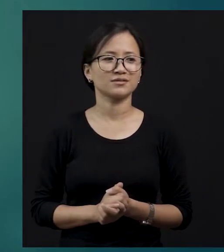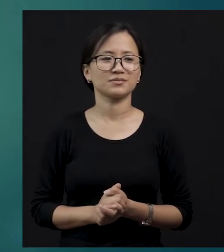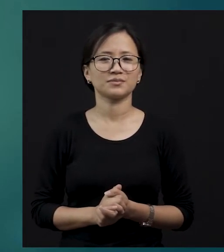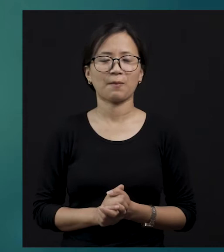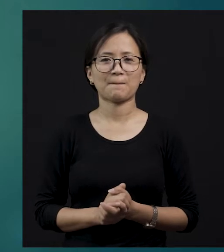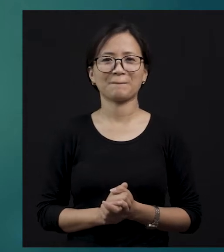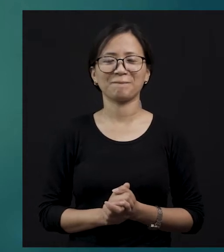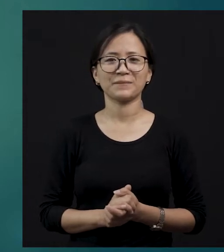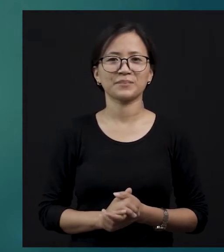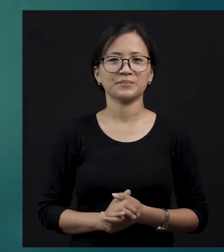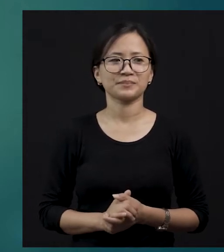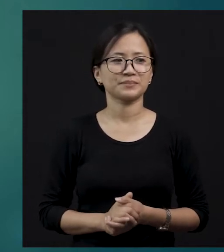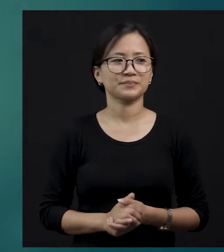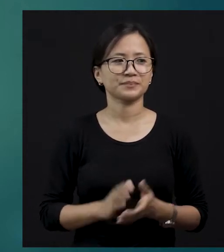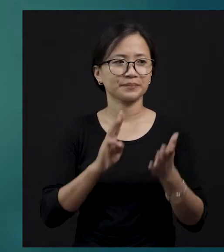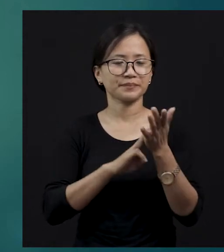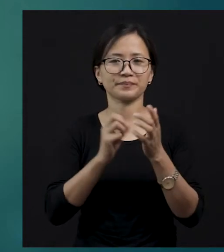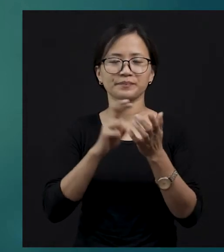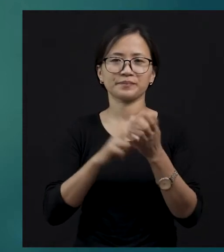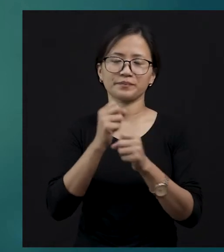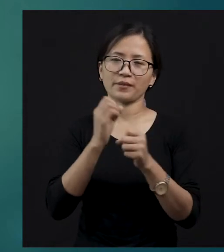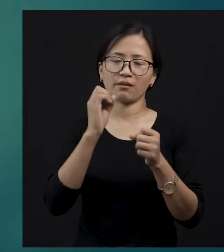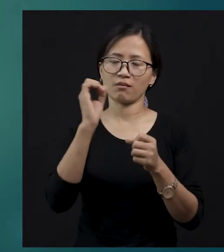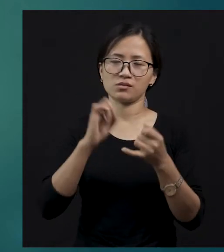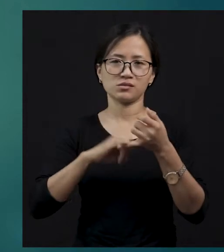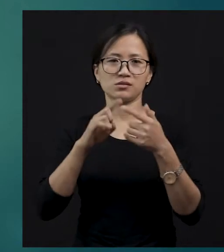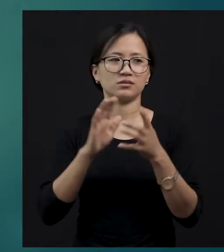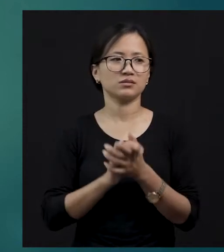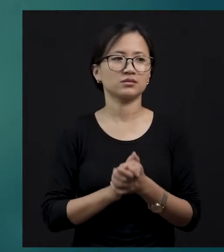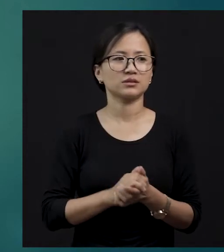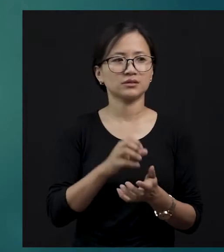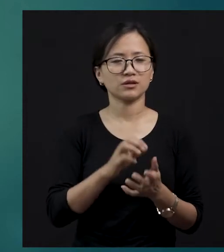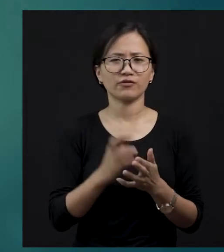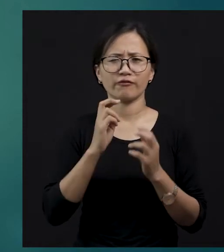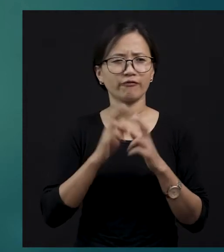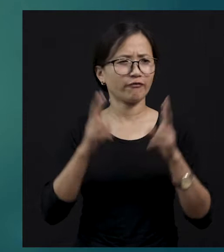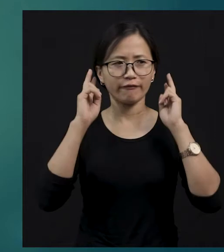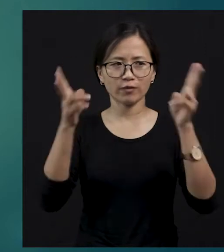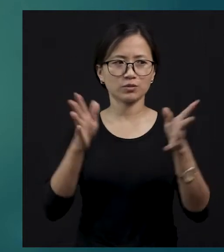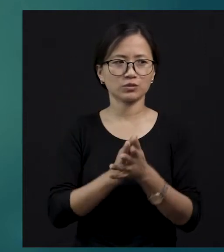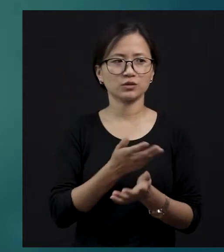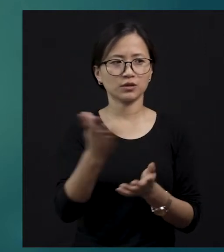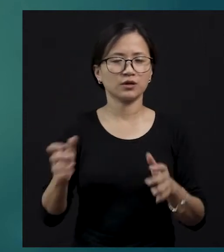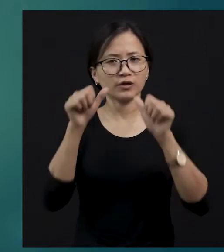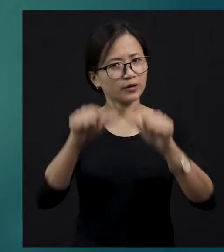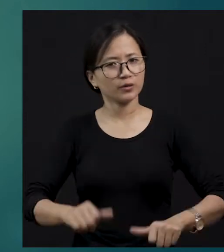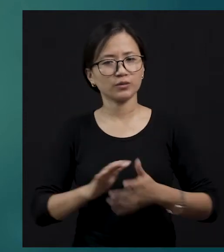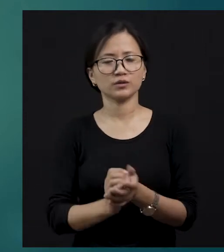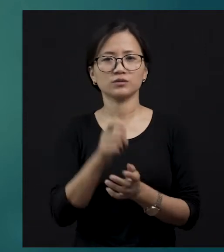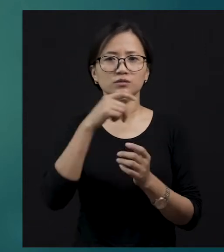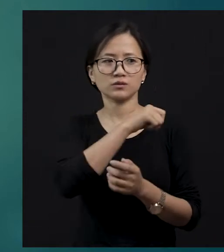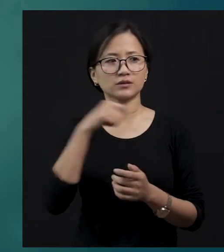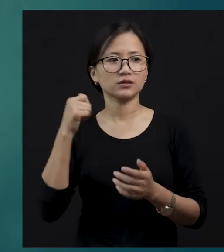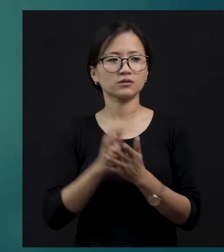it? And mongooses are famous for their ability to kill snakes without getting hurt. Every creature is